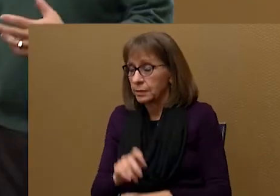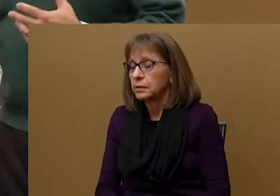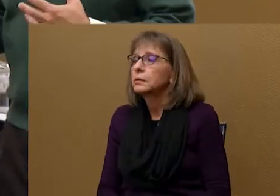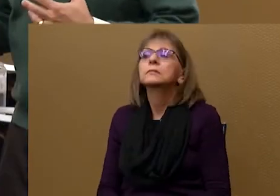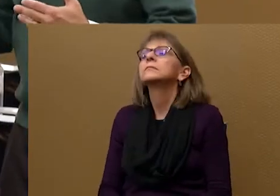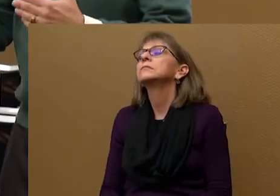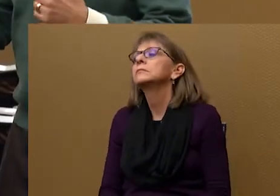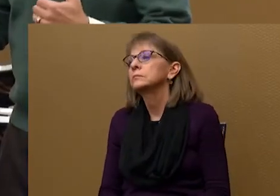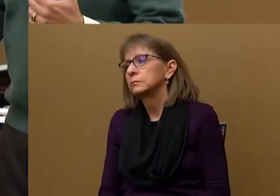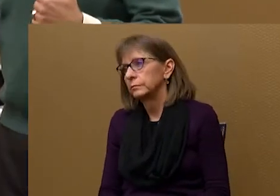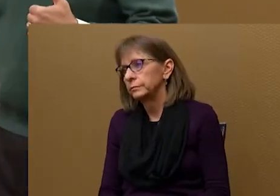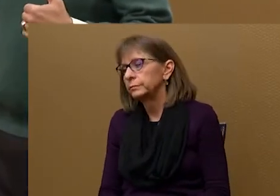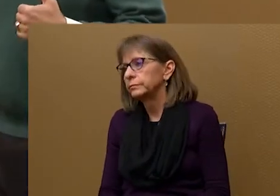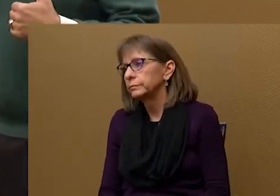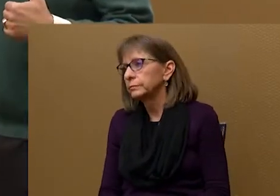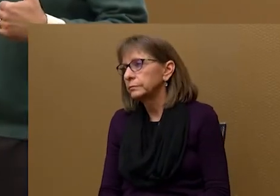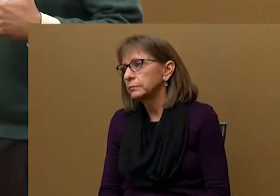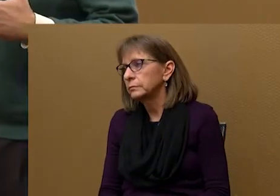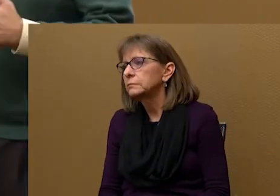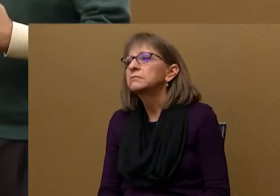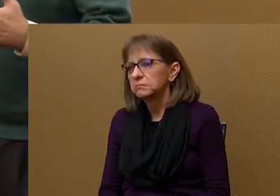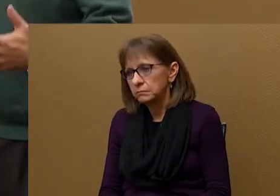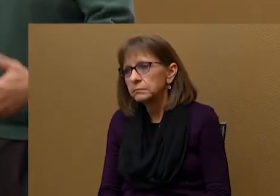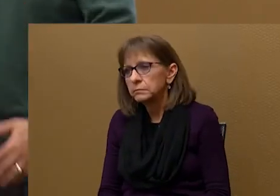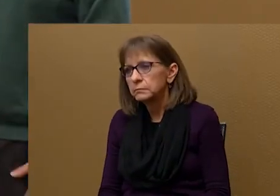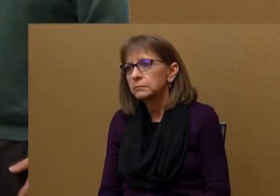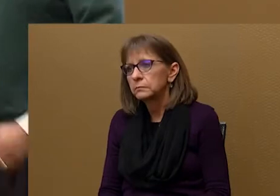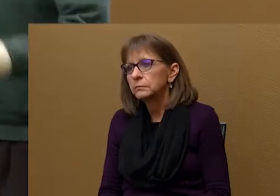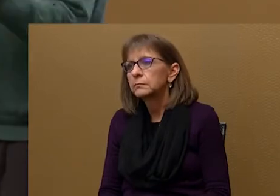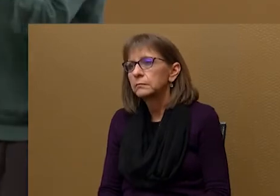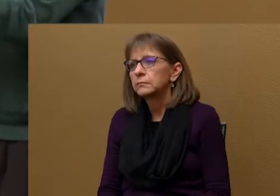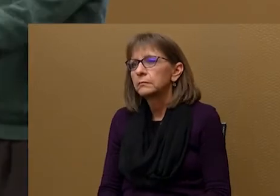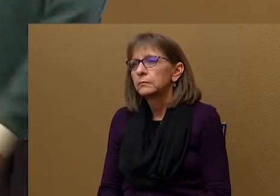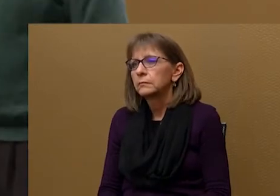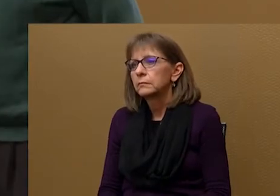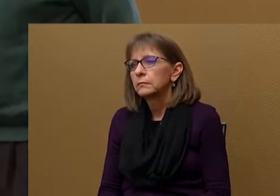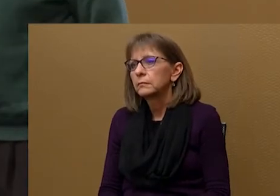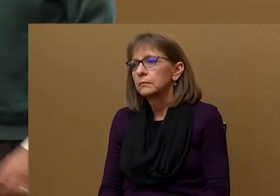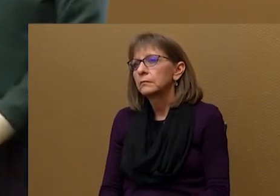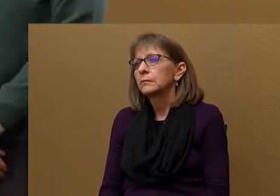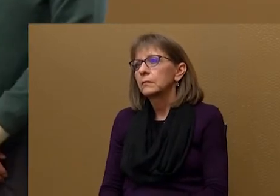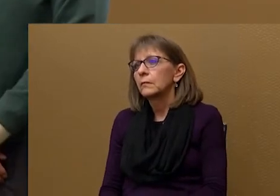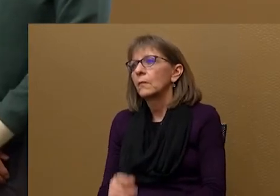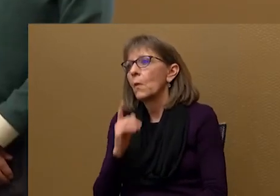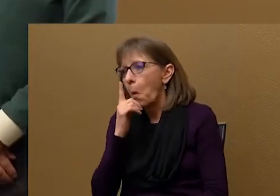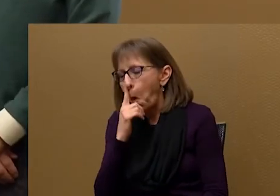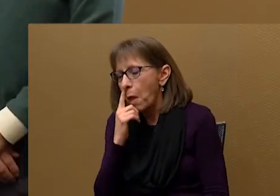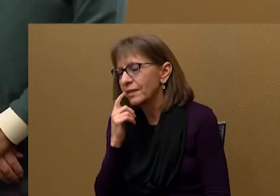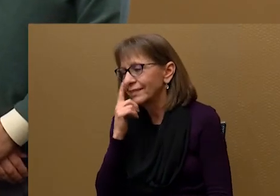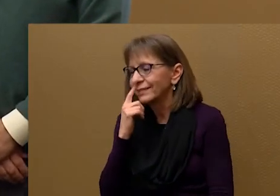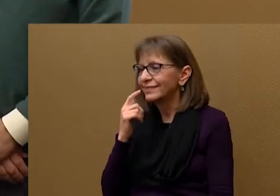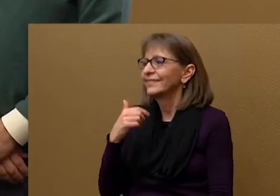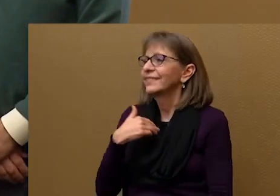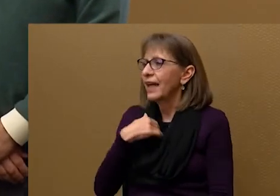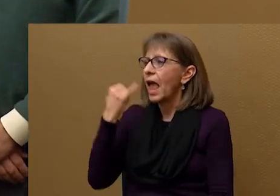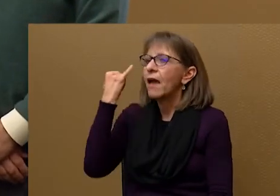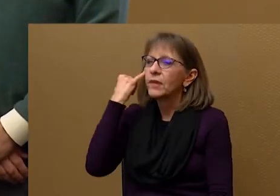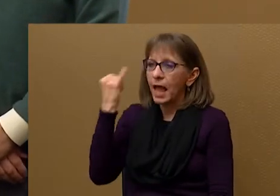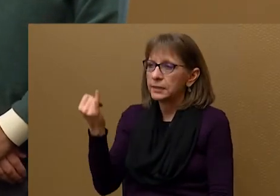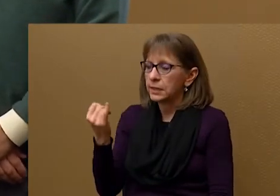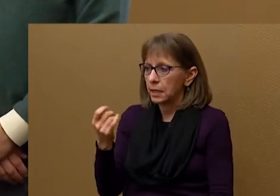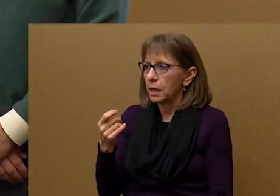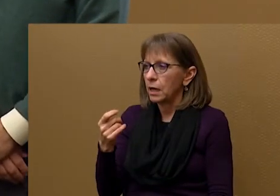with a student who's not able to articulate any, and they just throw the ball at you? Then I have to go back even further, and